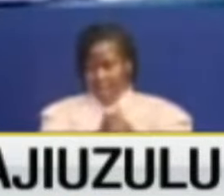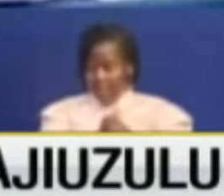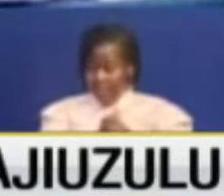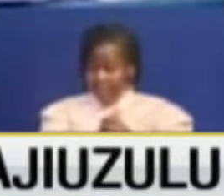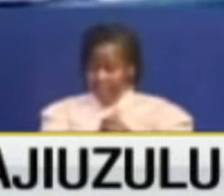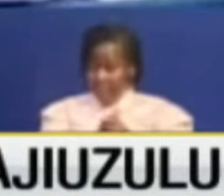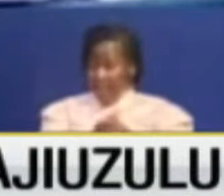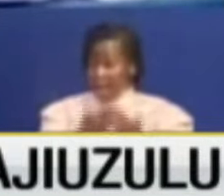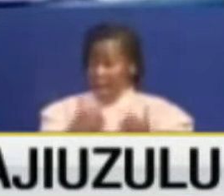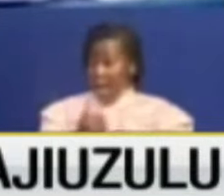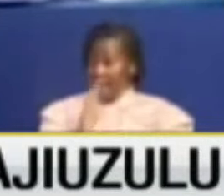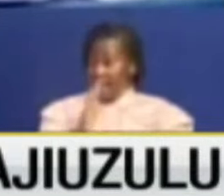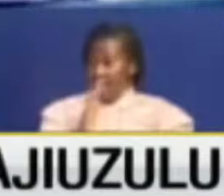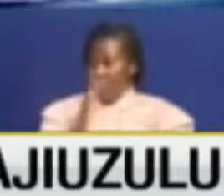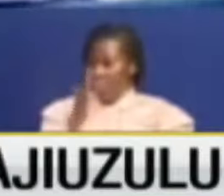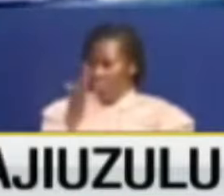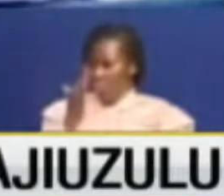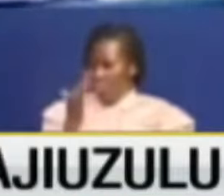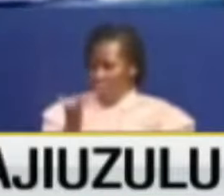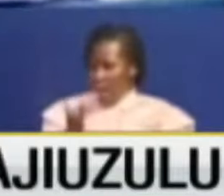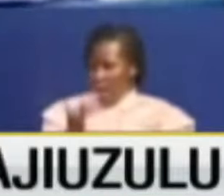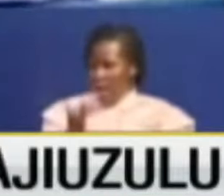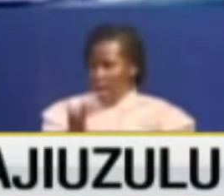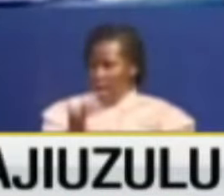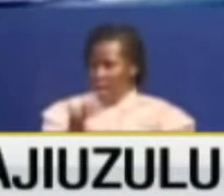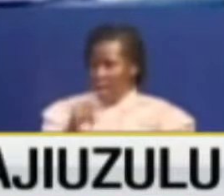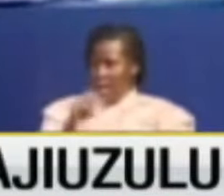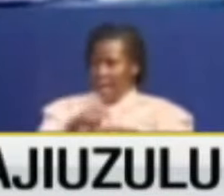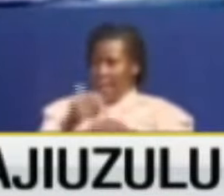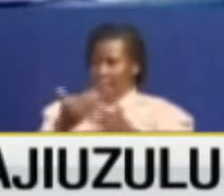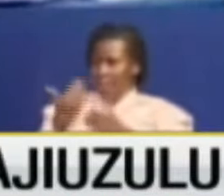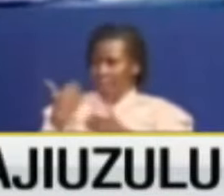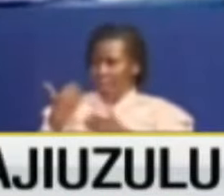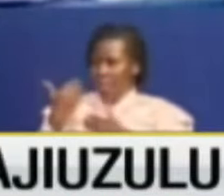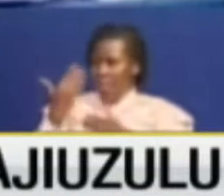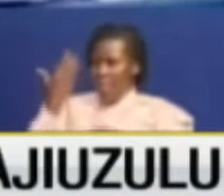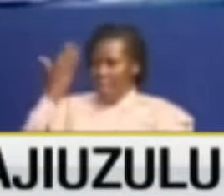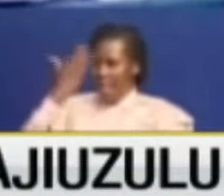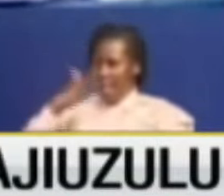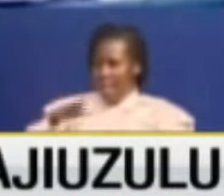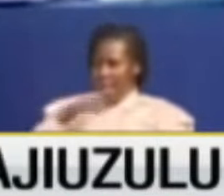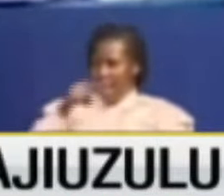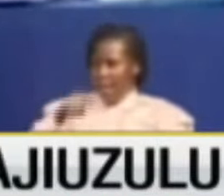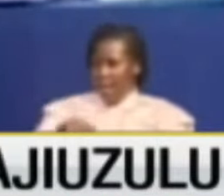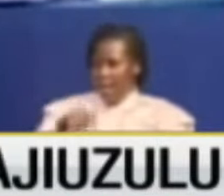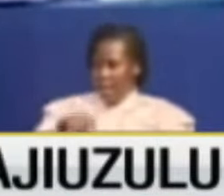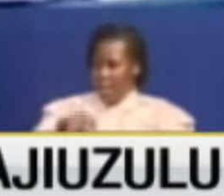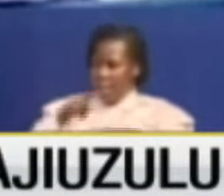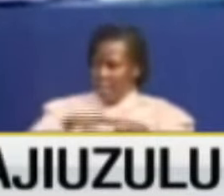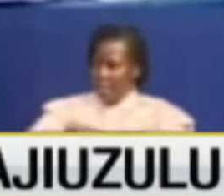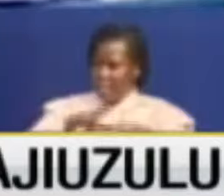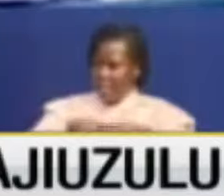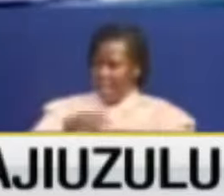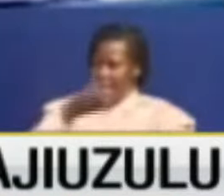I said those words because while we were before this House, while we were sitting